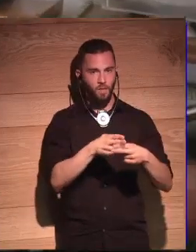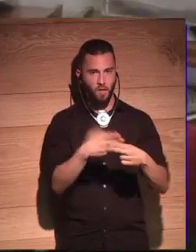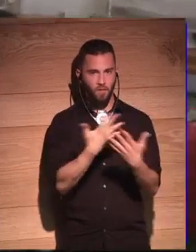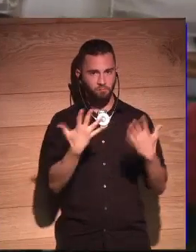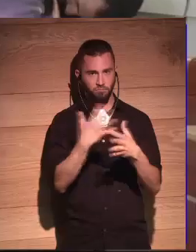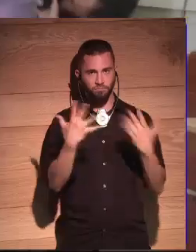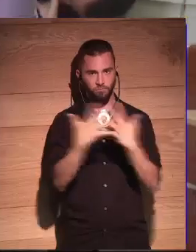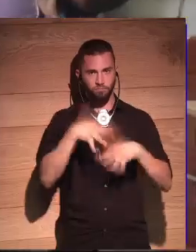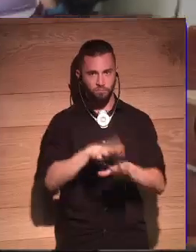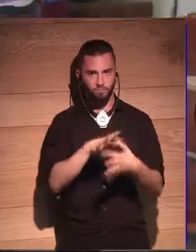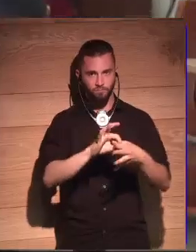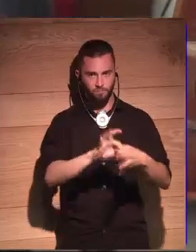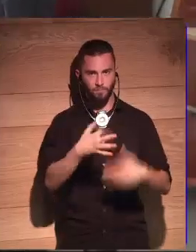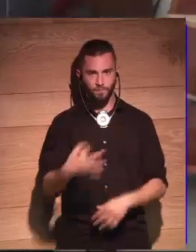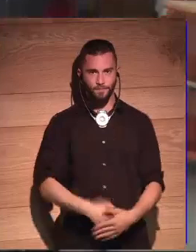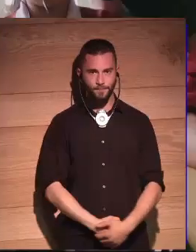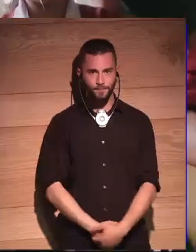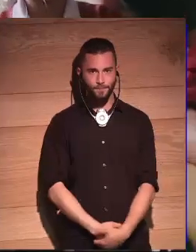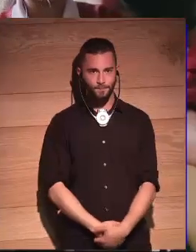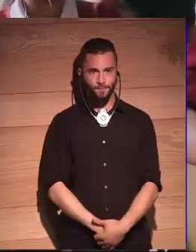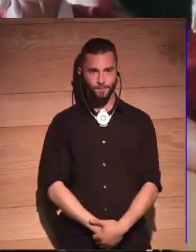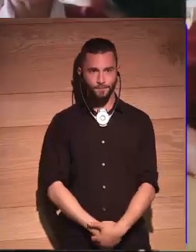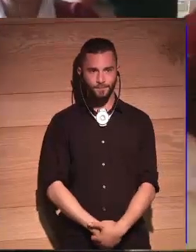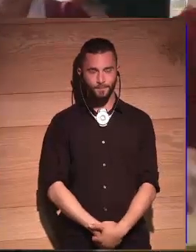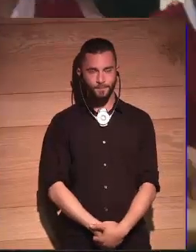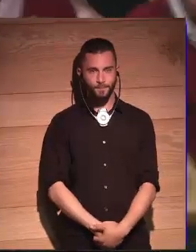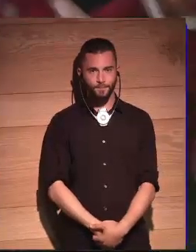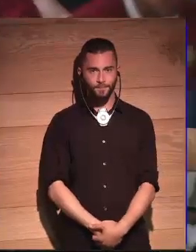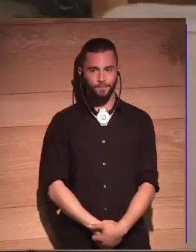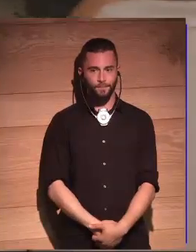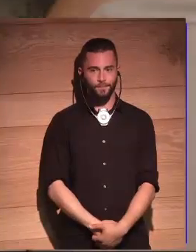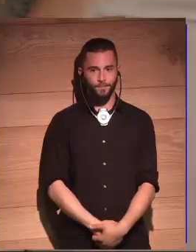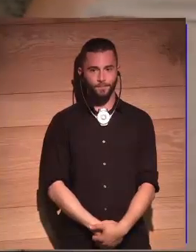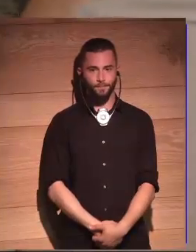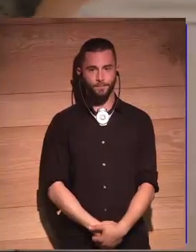This instrument mixes very well with wood instruments, for instance.